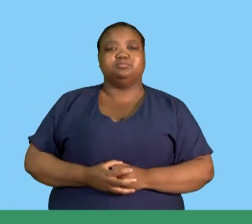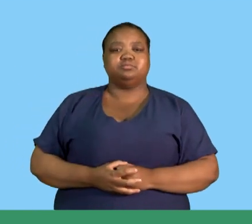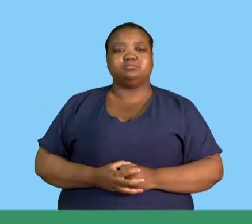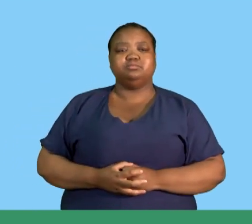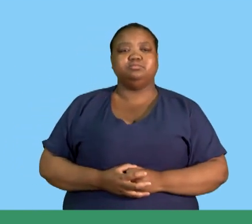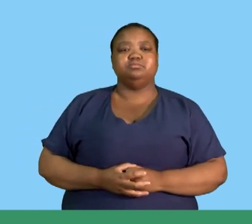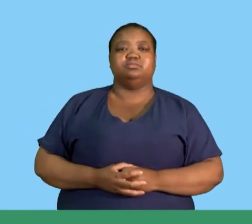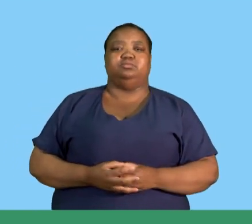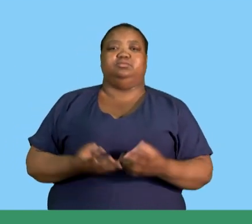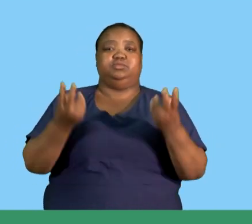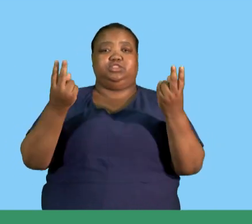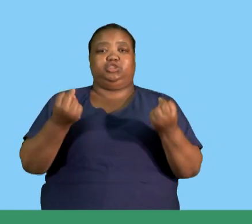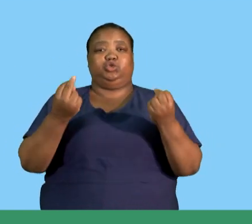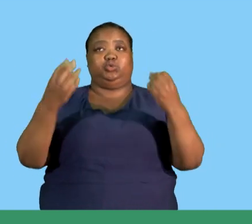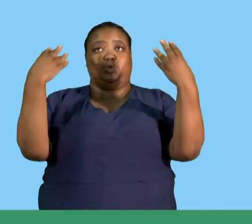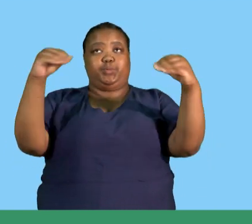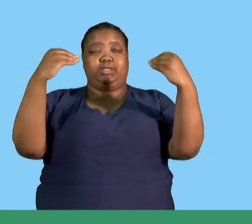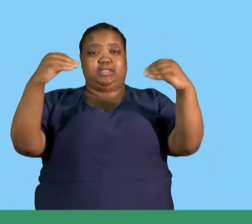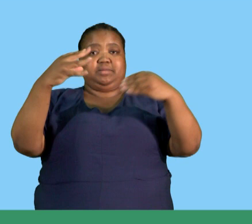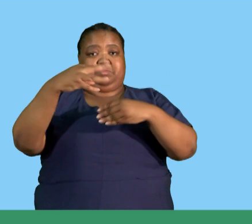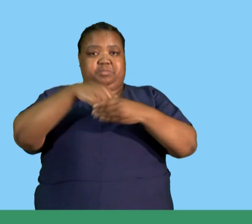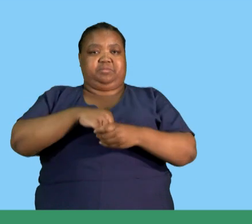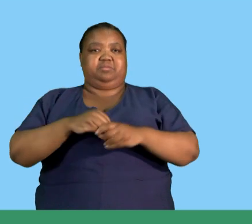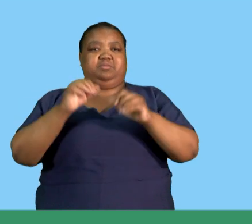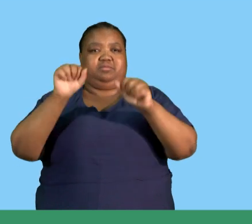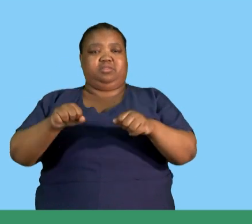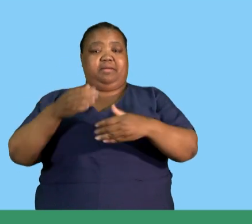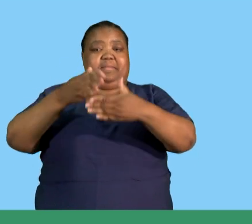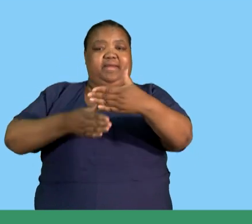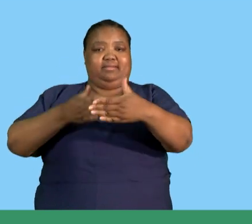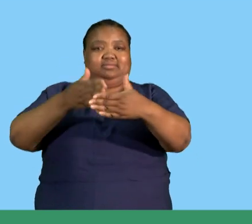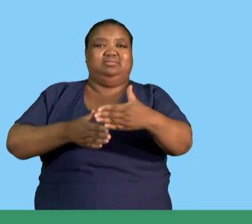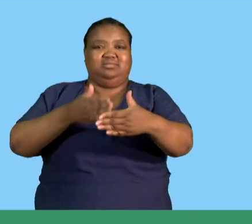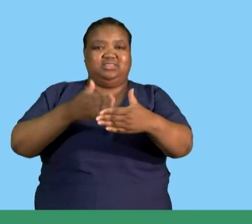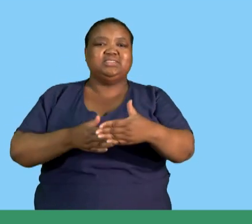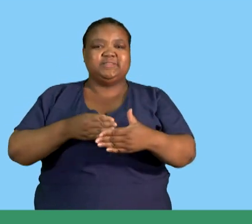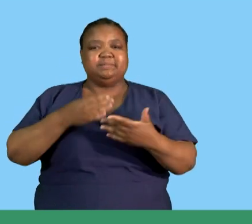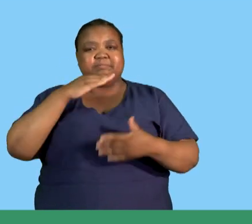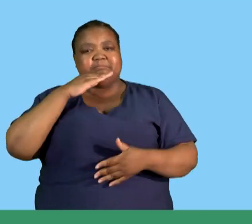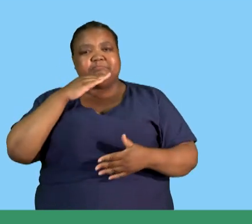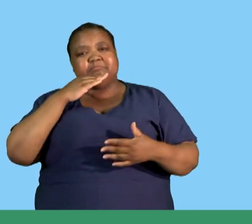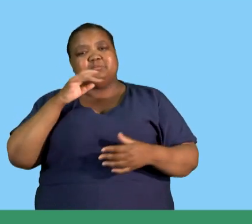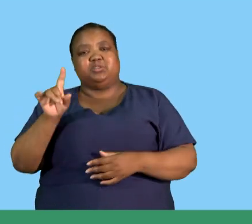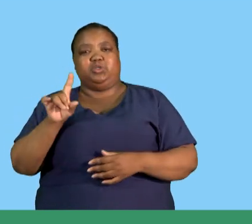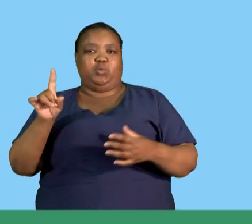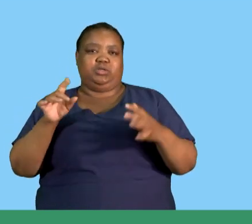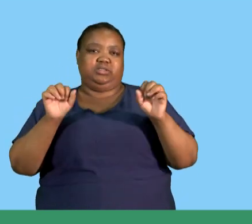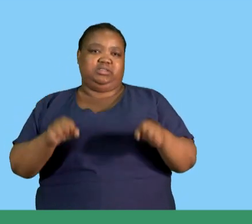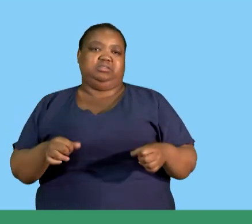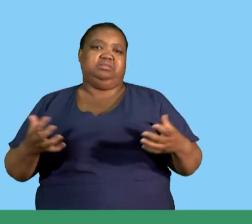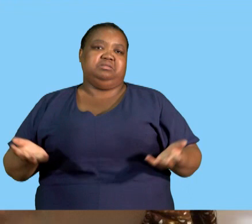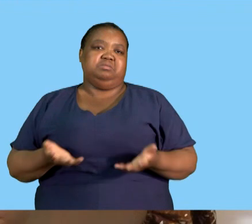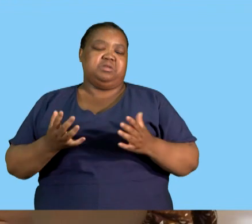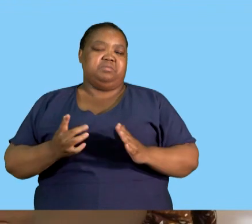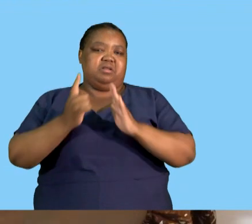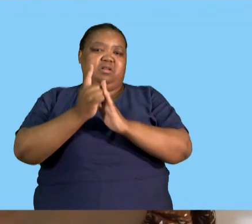the fifth one. It says a threat or barriers of new entrants to the market. Please take note, barriers refer to